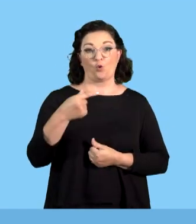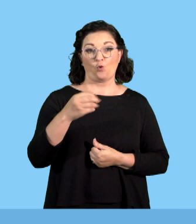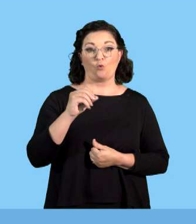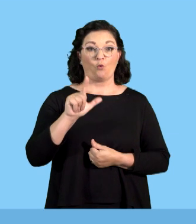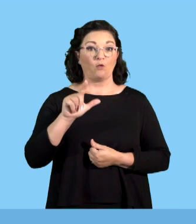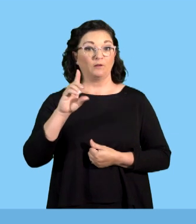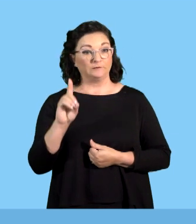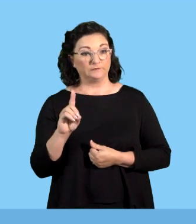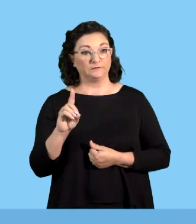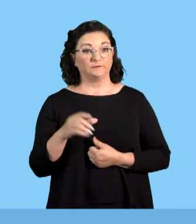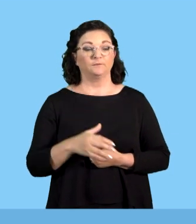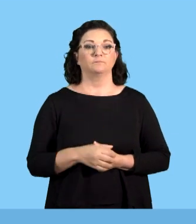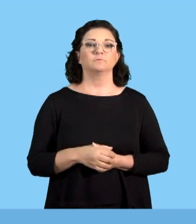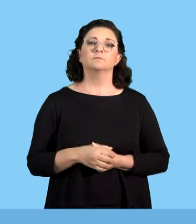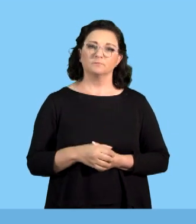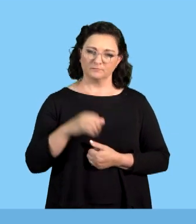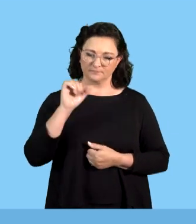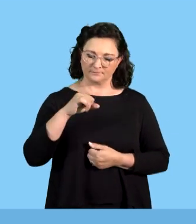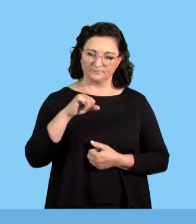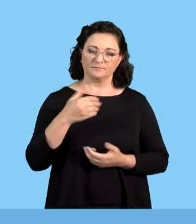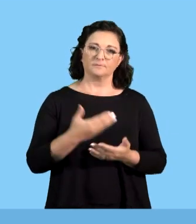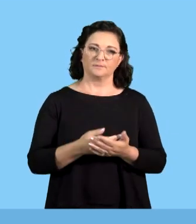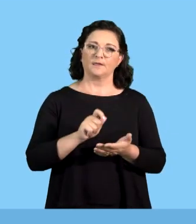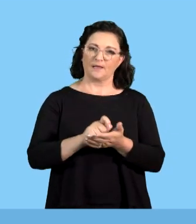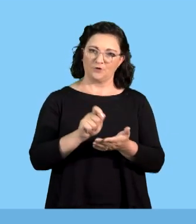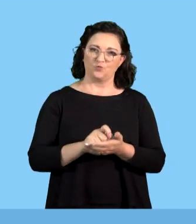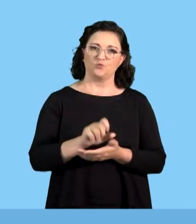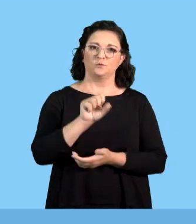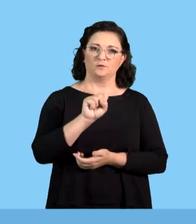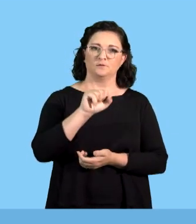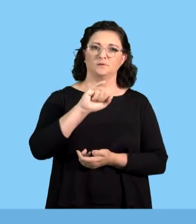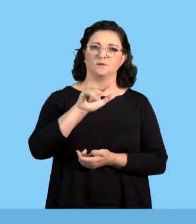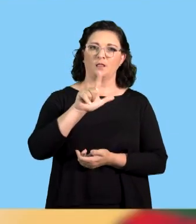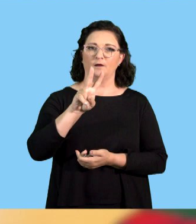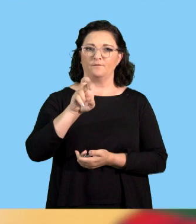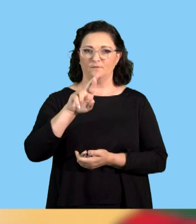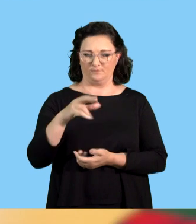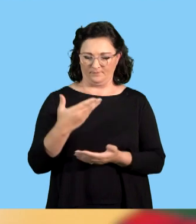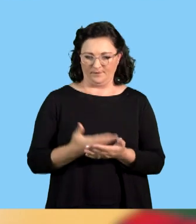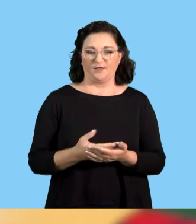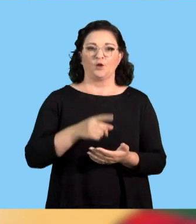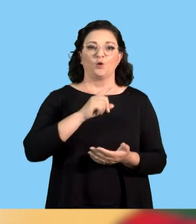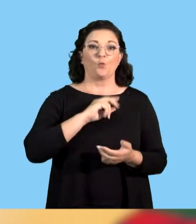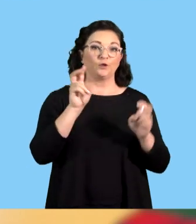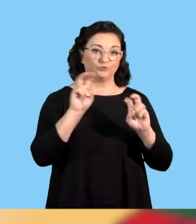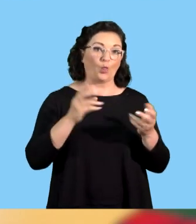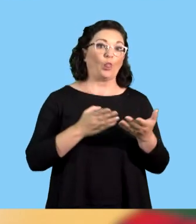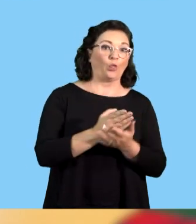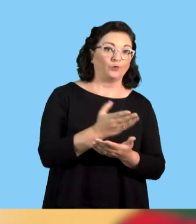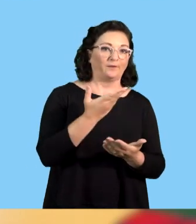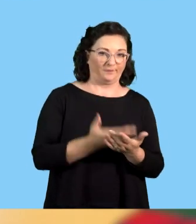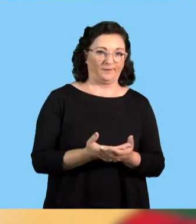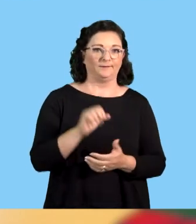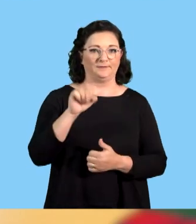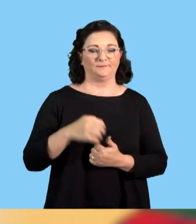Can even write silver, because those ones are also substances that do allow electrical current to pass through, that do allow electricity